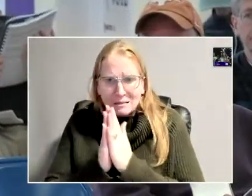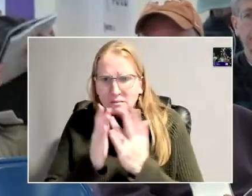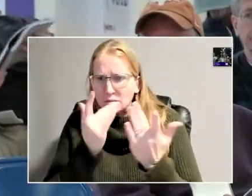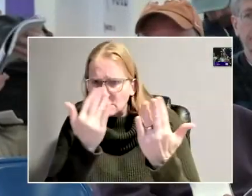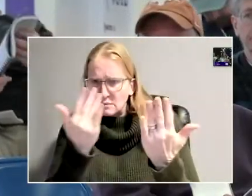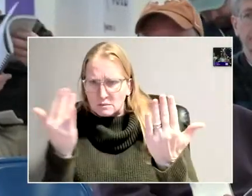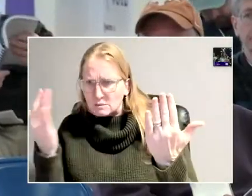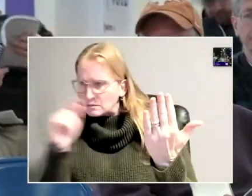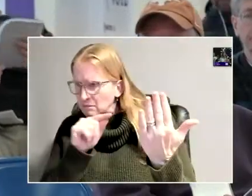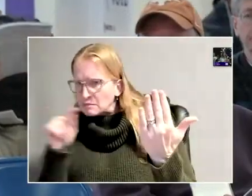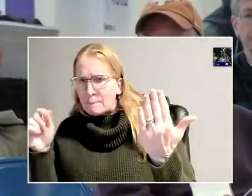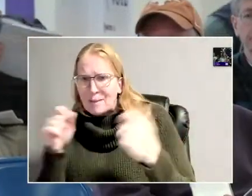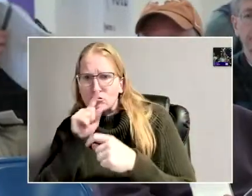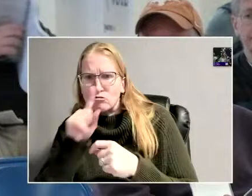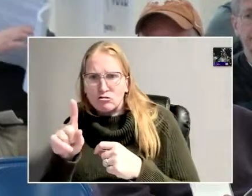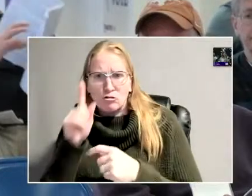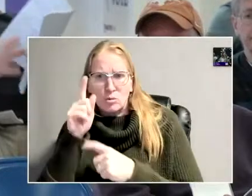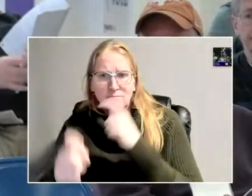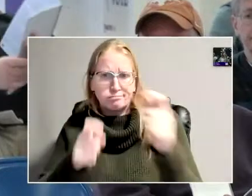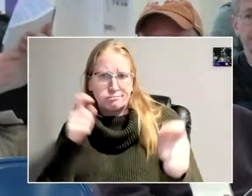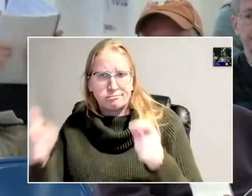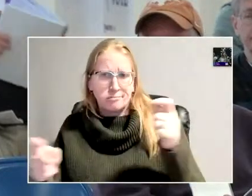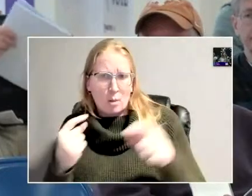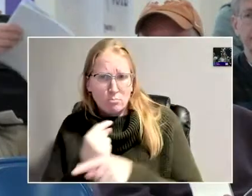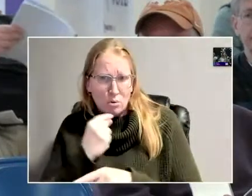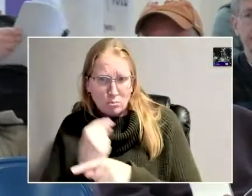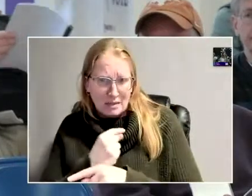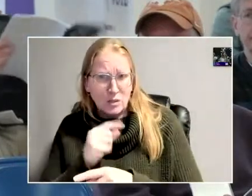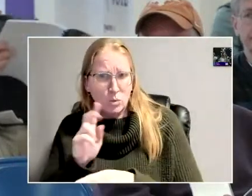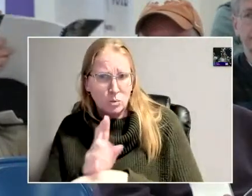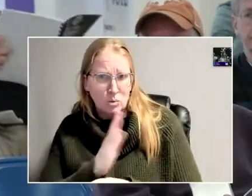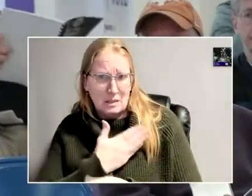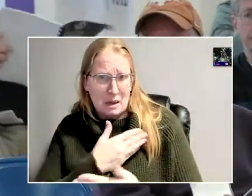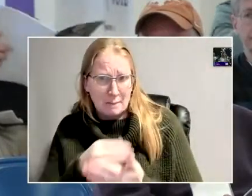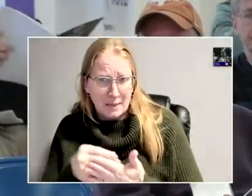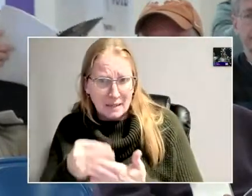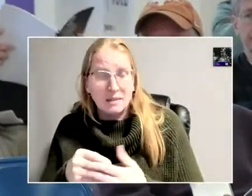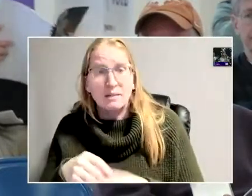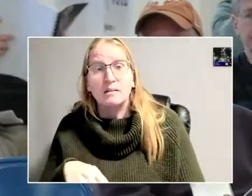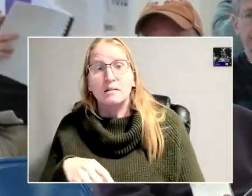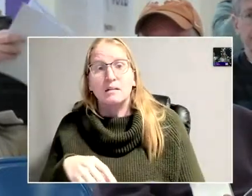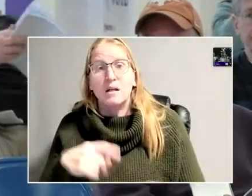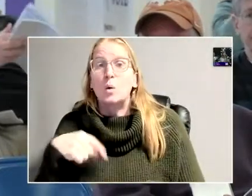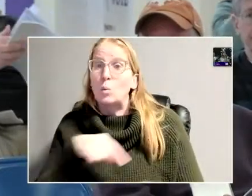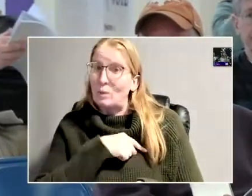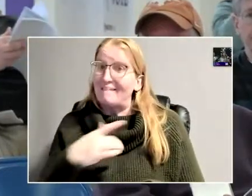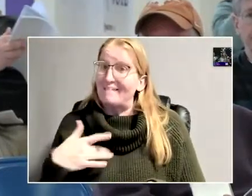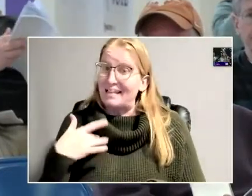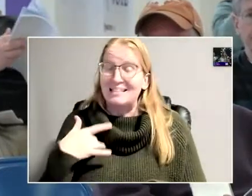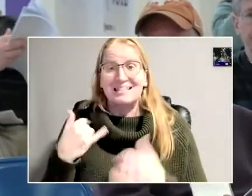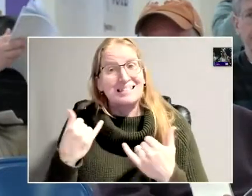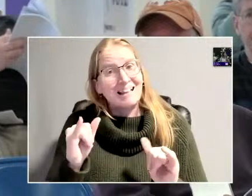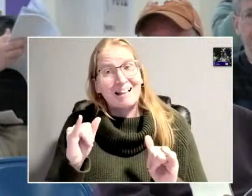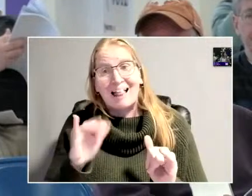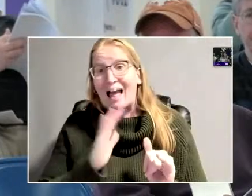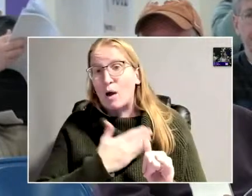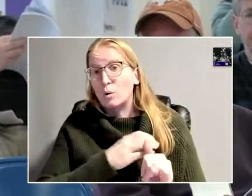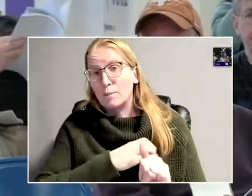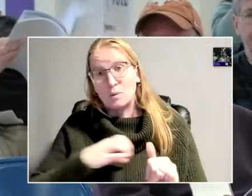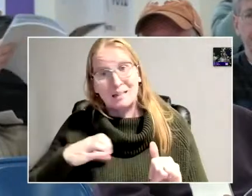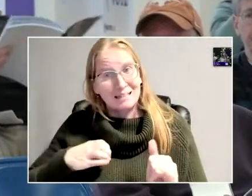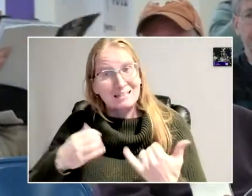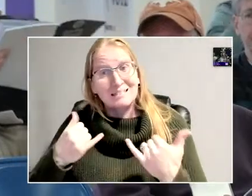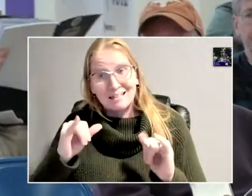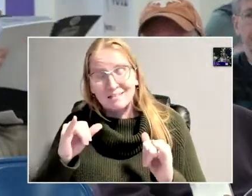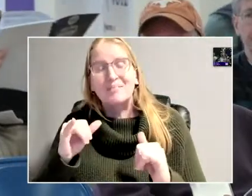allocated appropriately um and we believe that there continue to be huge needs uh or I believe there continue to be huge needs